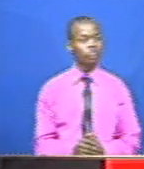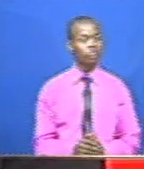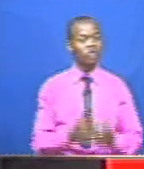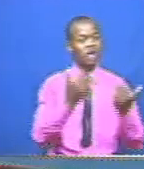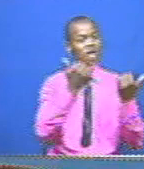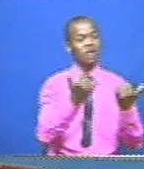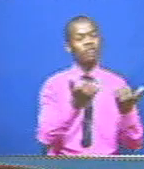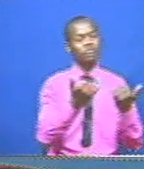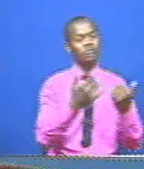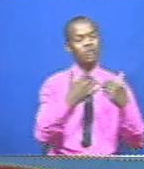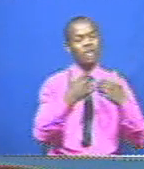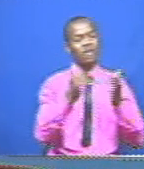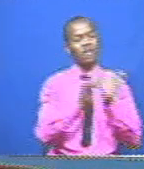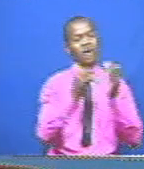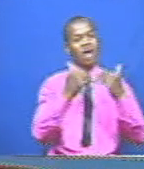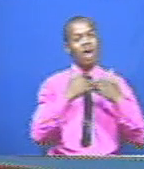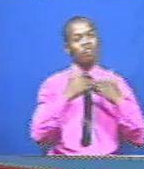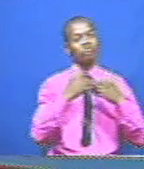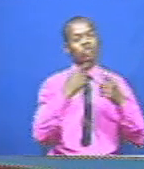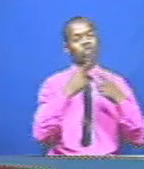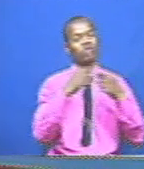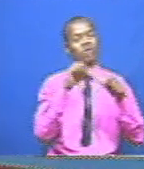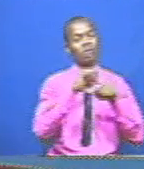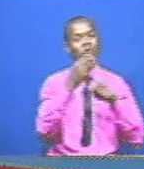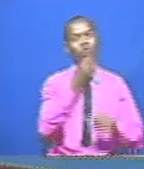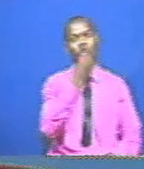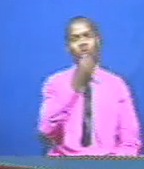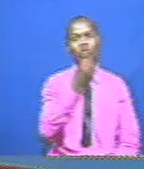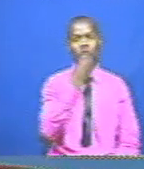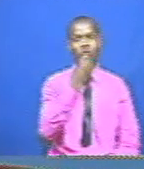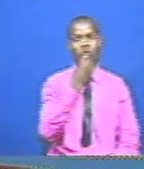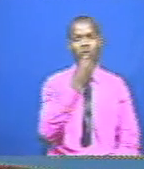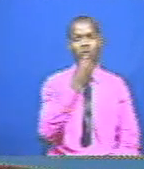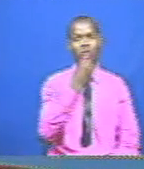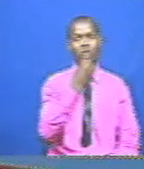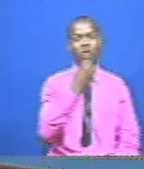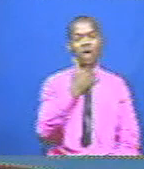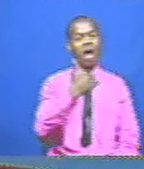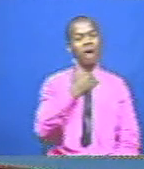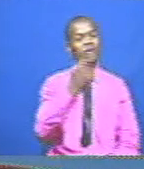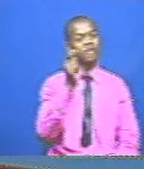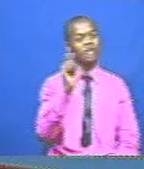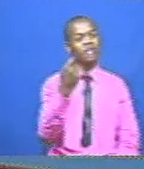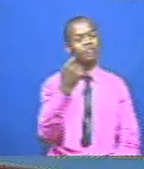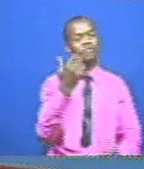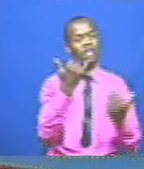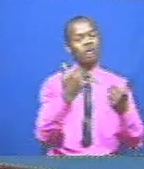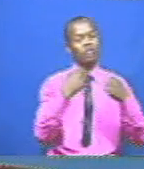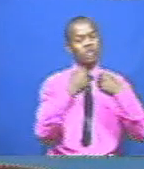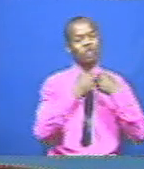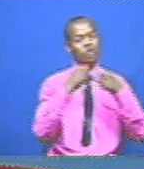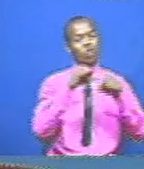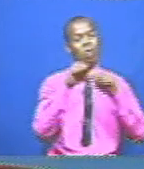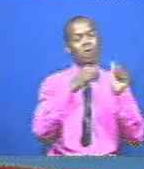and let's put some food on the table. Kenya is grappling with the issue of drought,